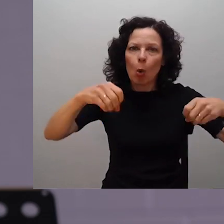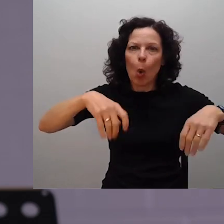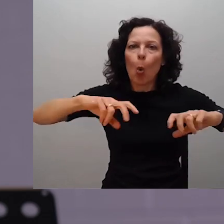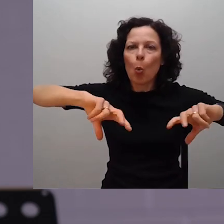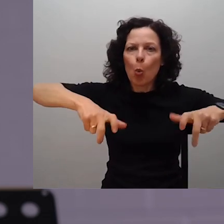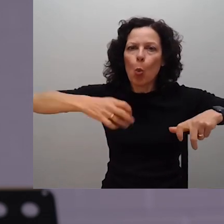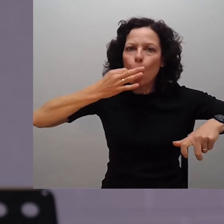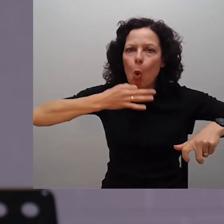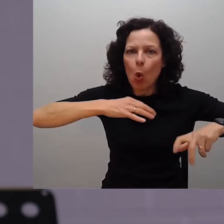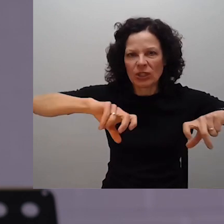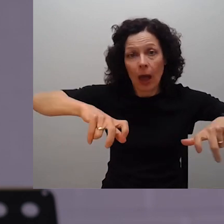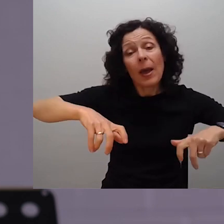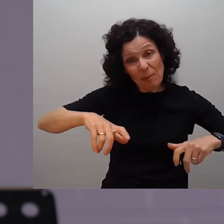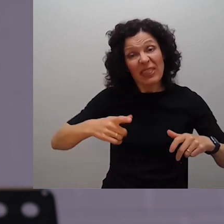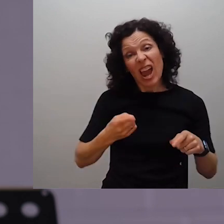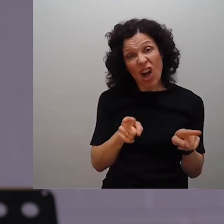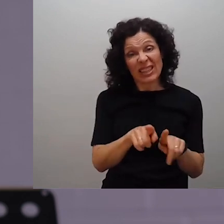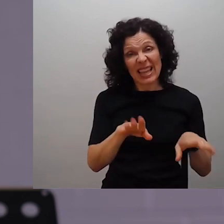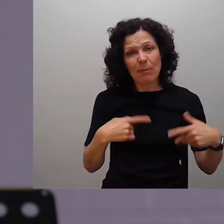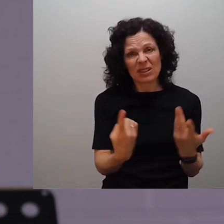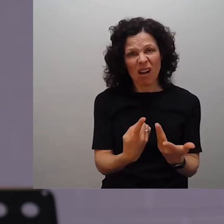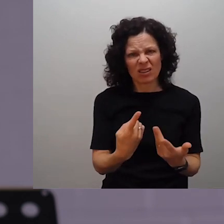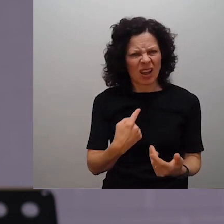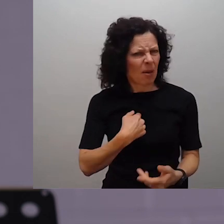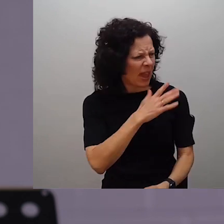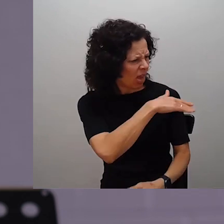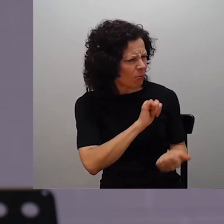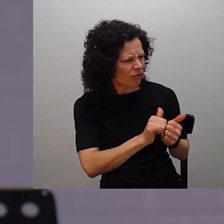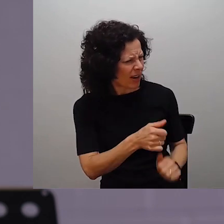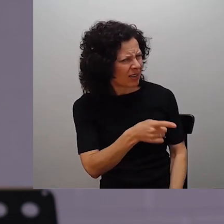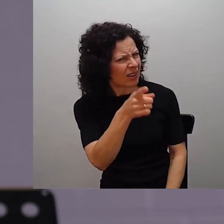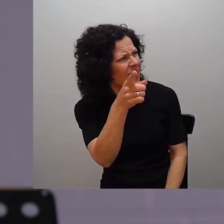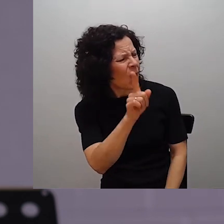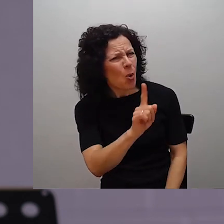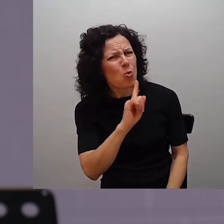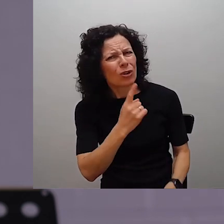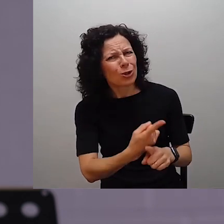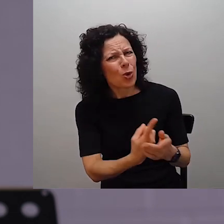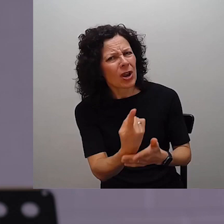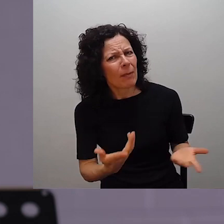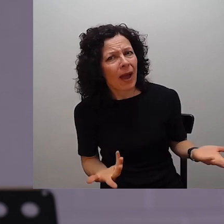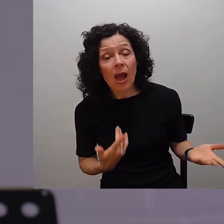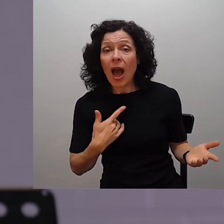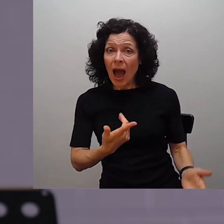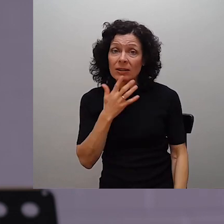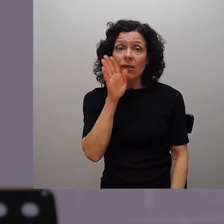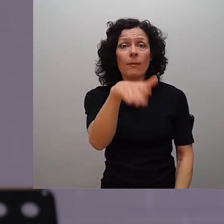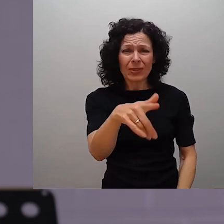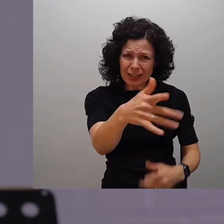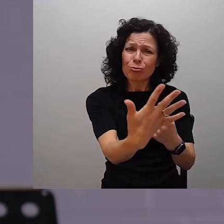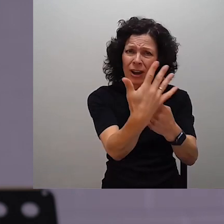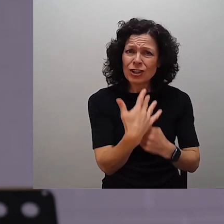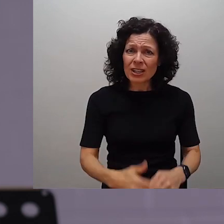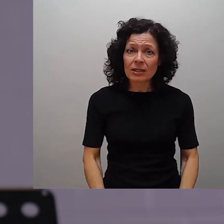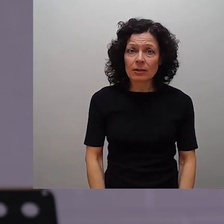other, were like, what is she talking about? Where's this come from? And then we had to go to them and say, it's prejudice. And she went, no,